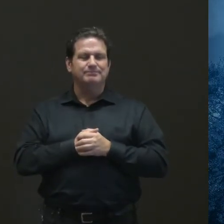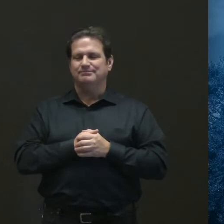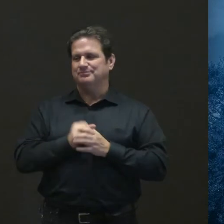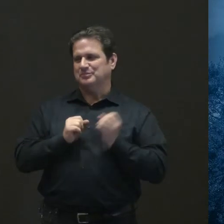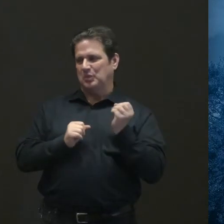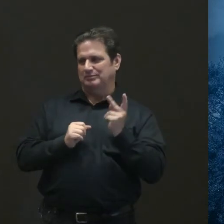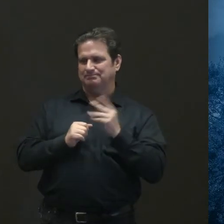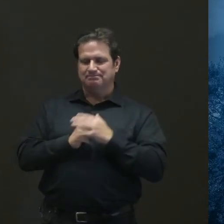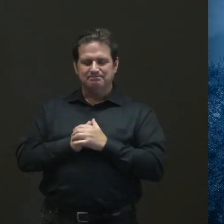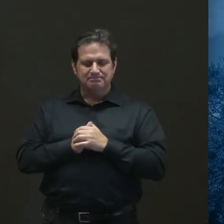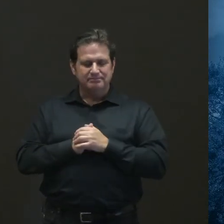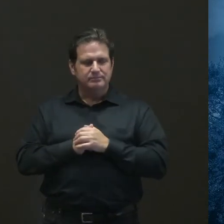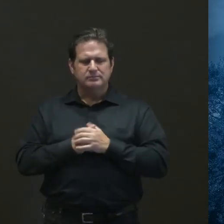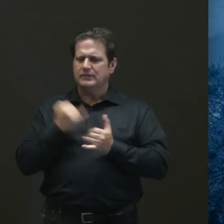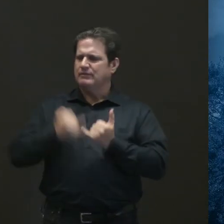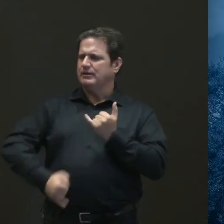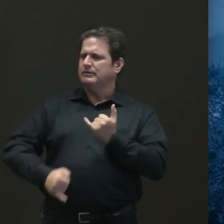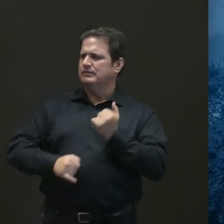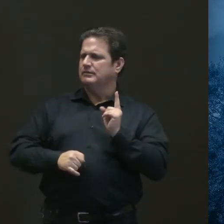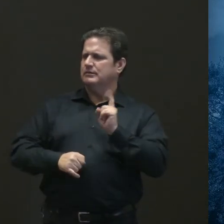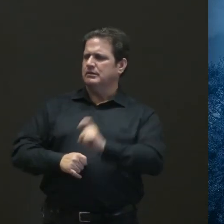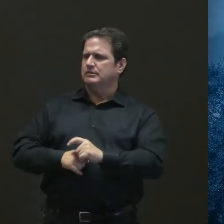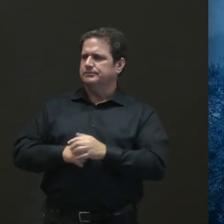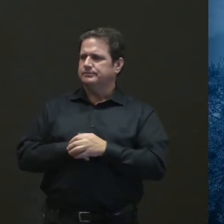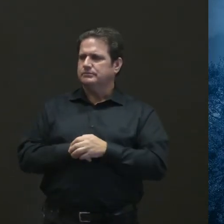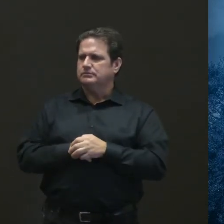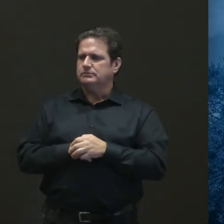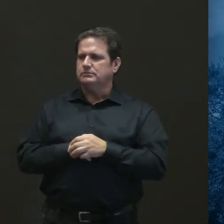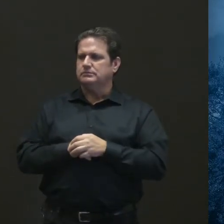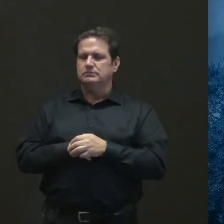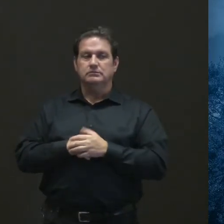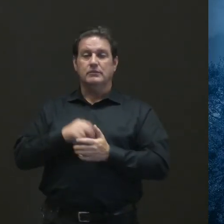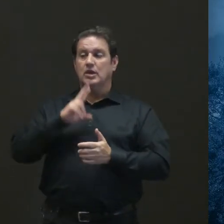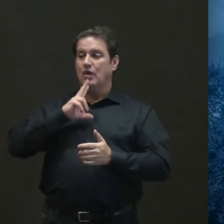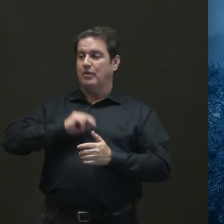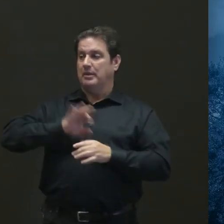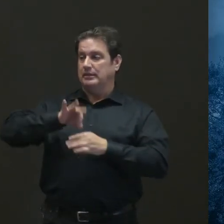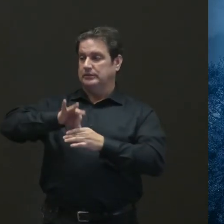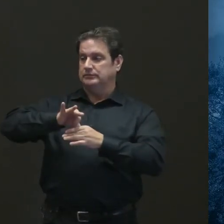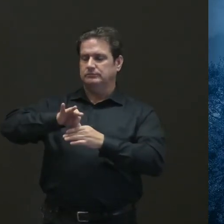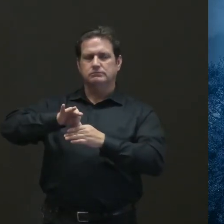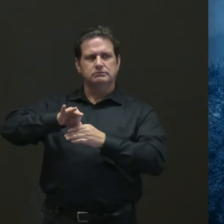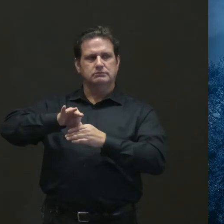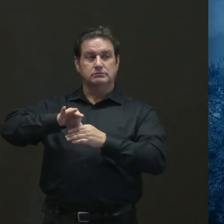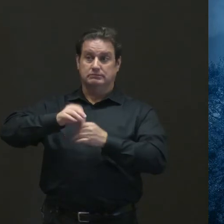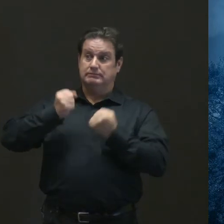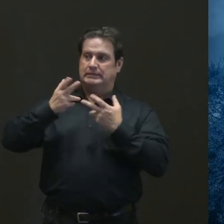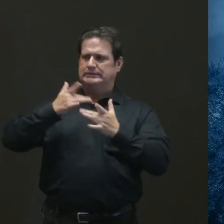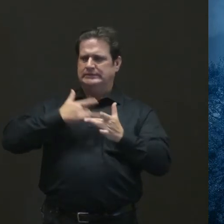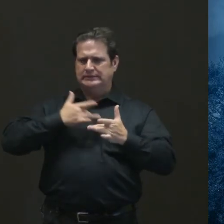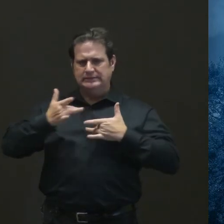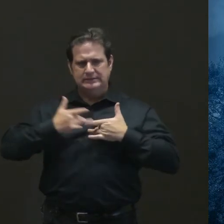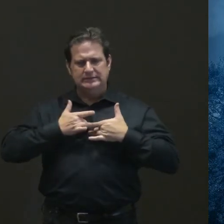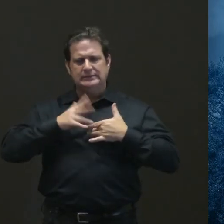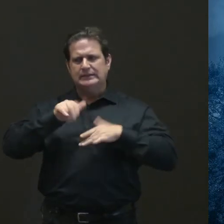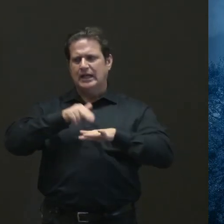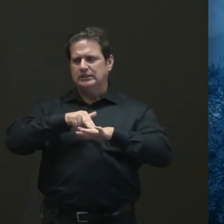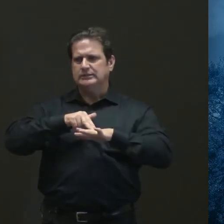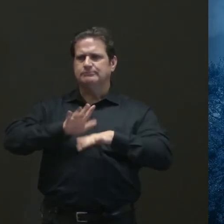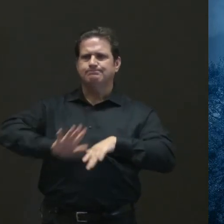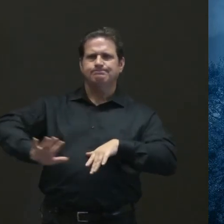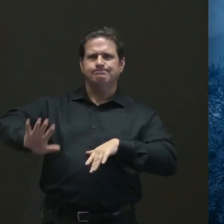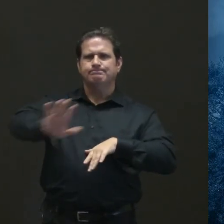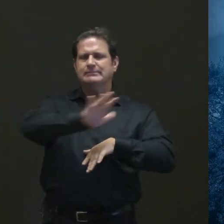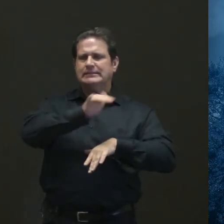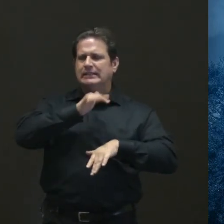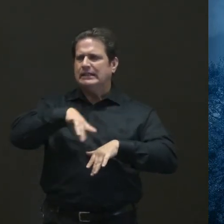Okay. And finally, you touched on it, but with the November election coming up and a lot of concerns nationally about